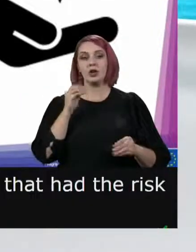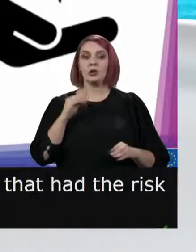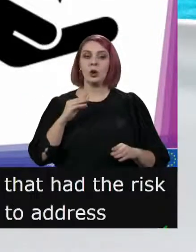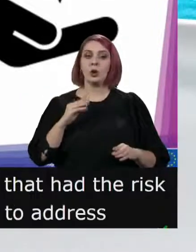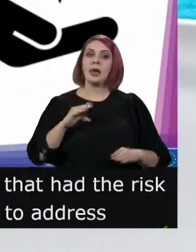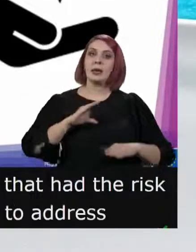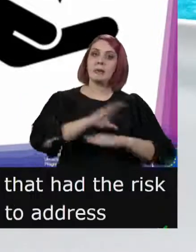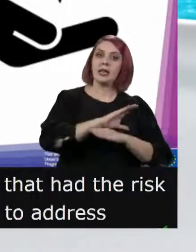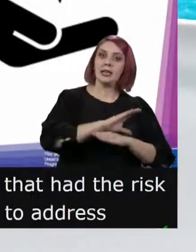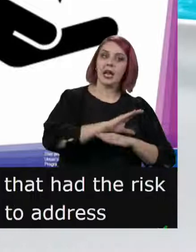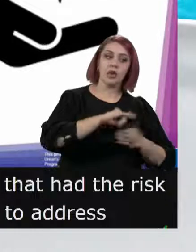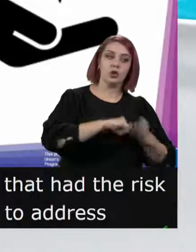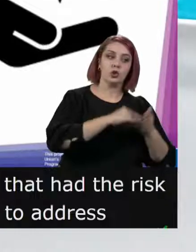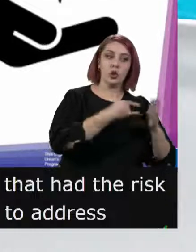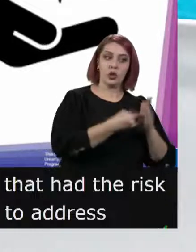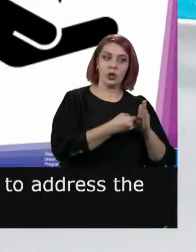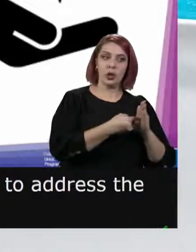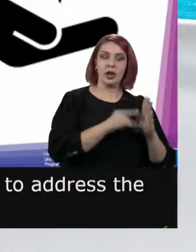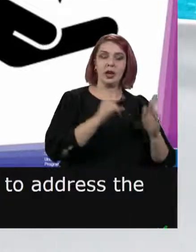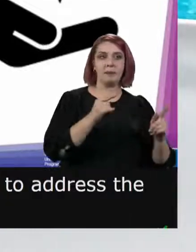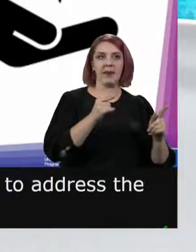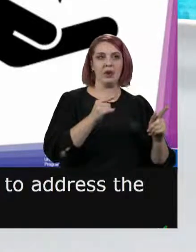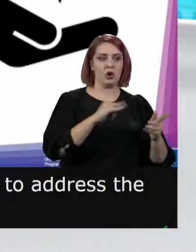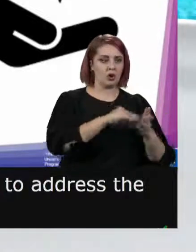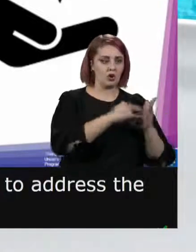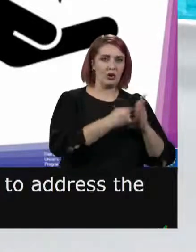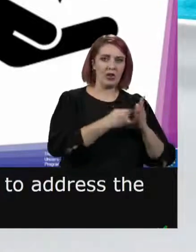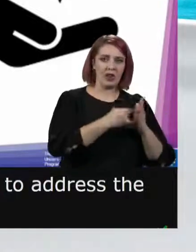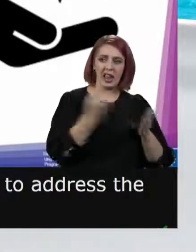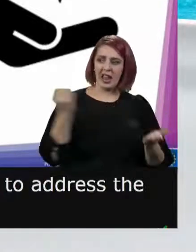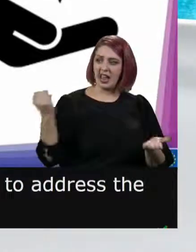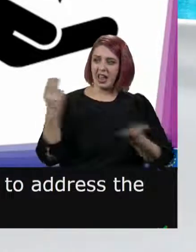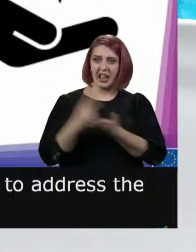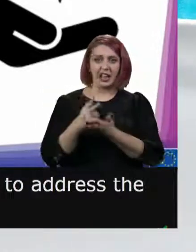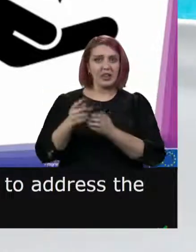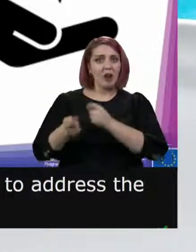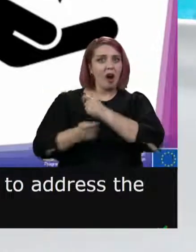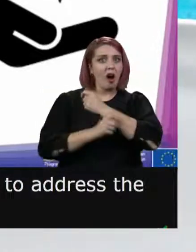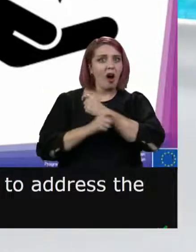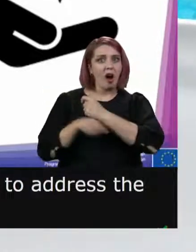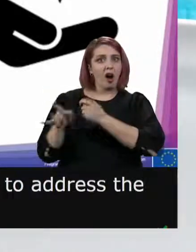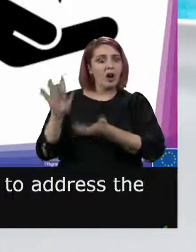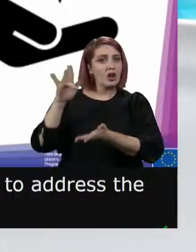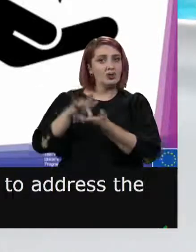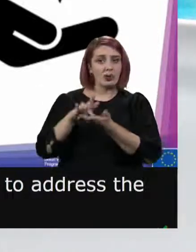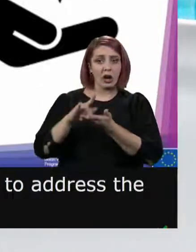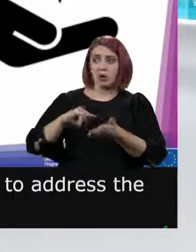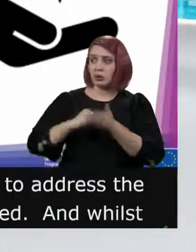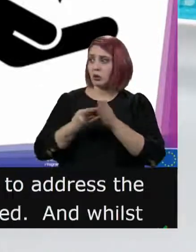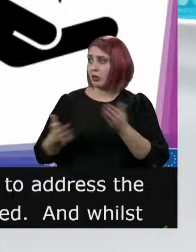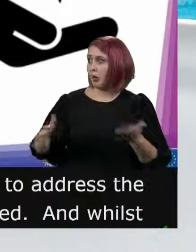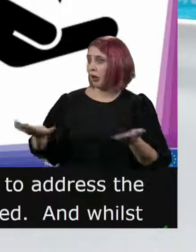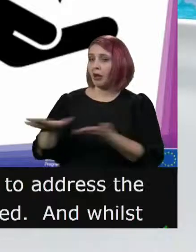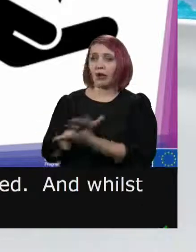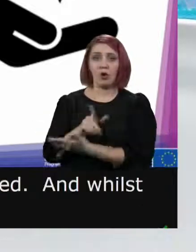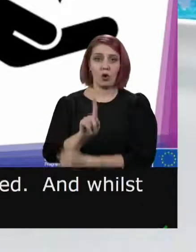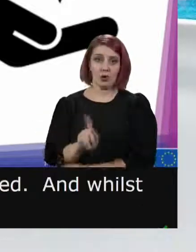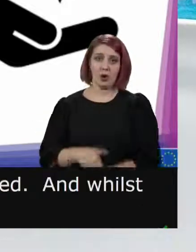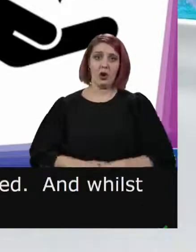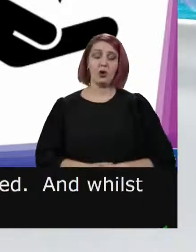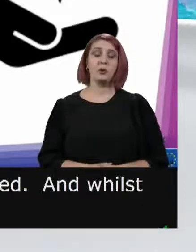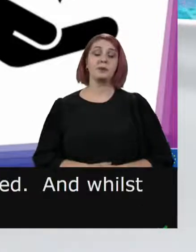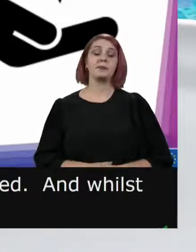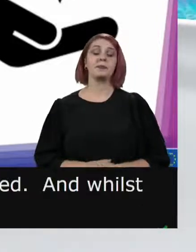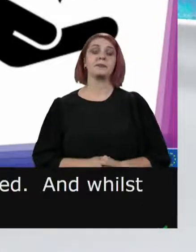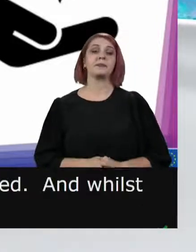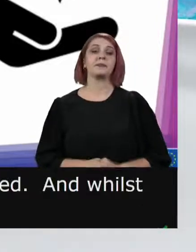central challenges that people with disabilities faced. And whilst there might be some incremental improvement,